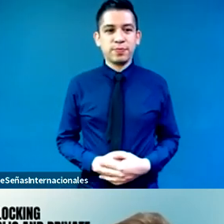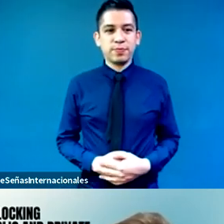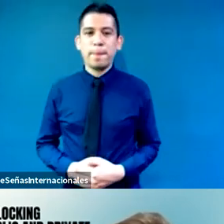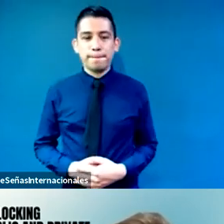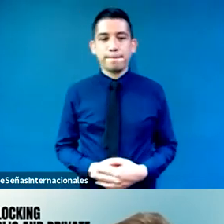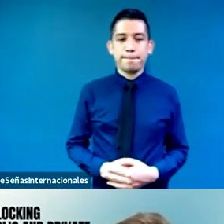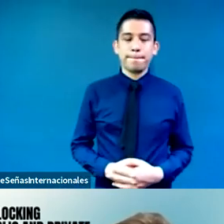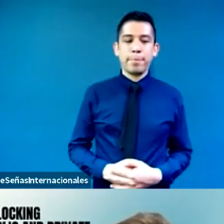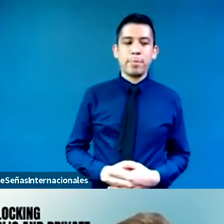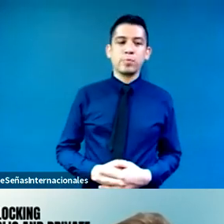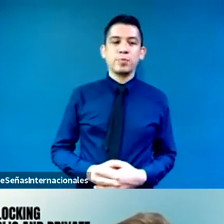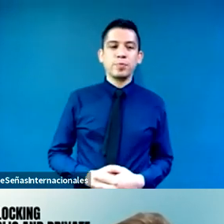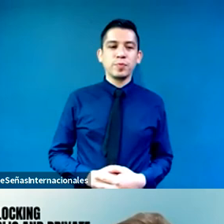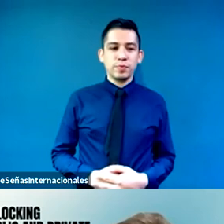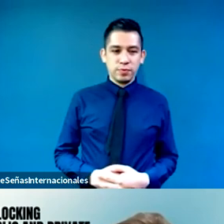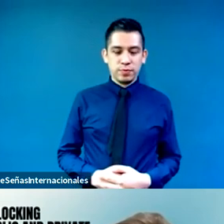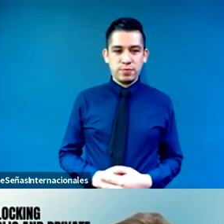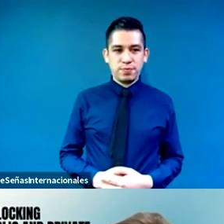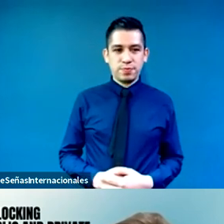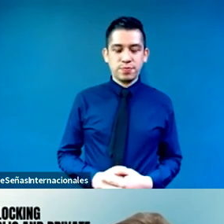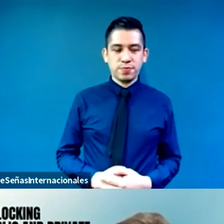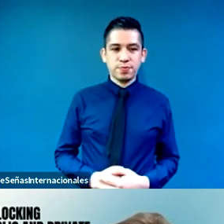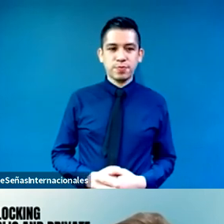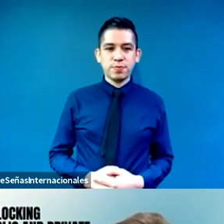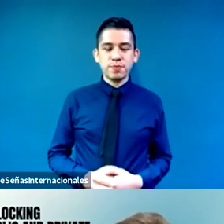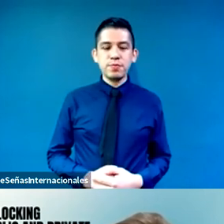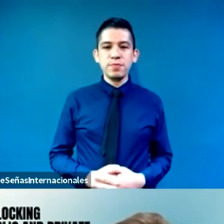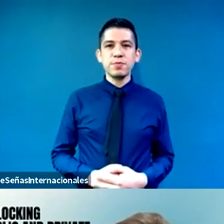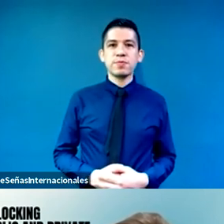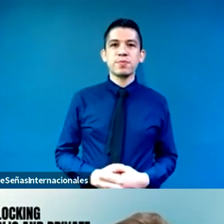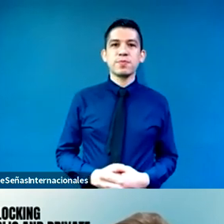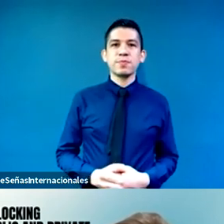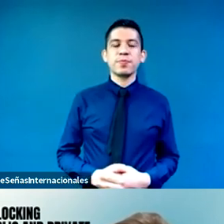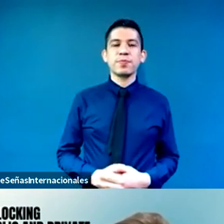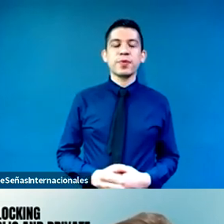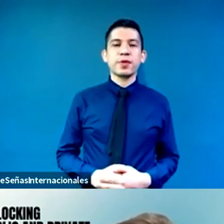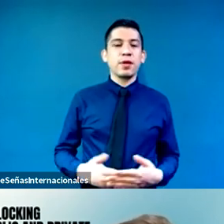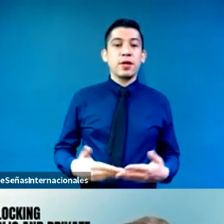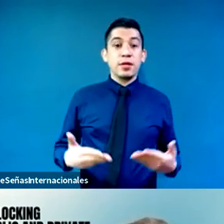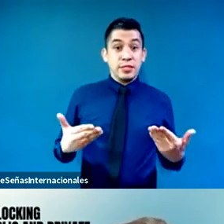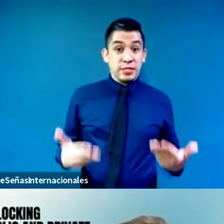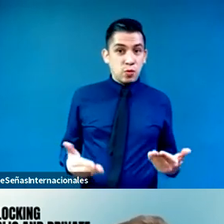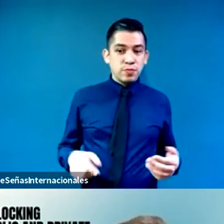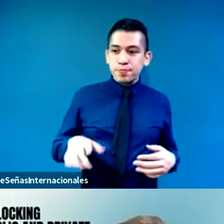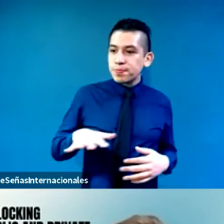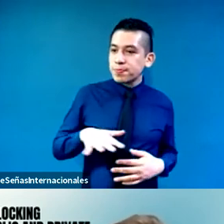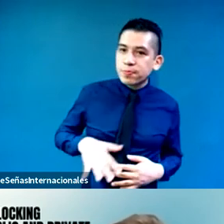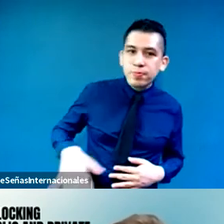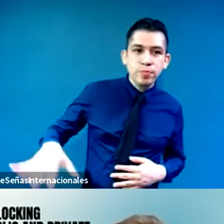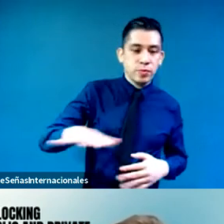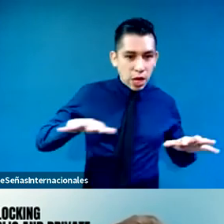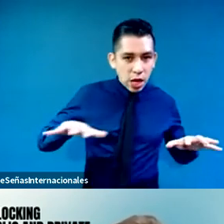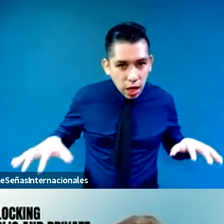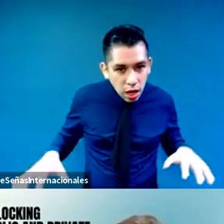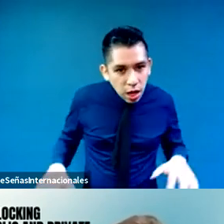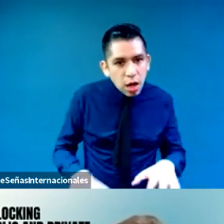actions are adequate to bring about the desired change. B, no, the actions will not bring about the desired